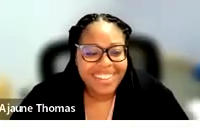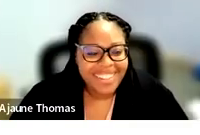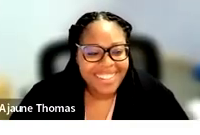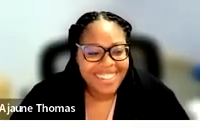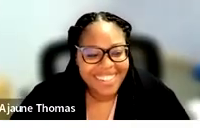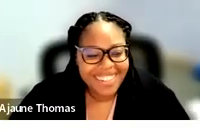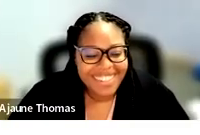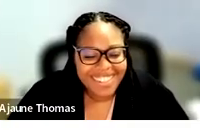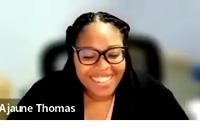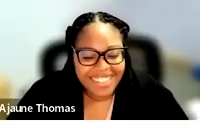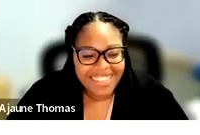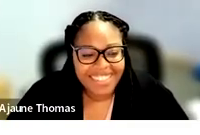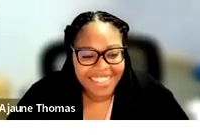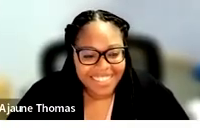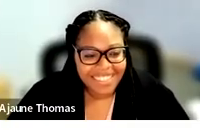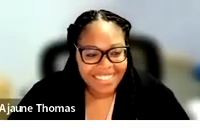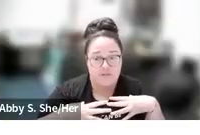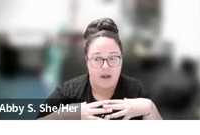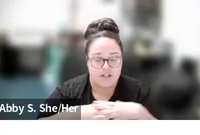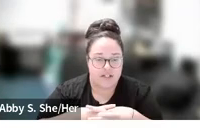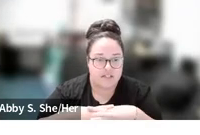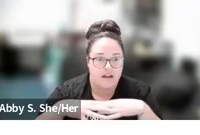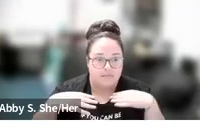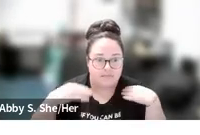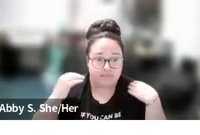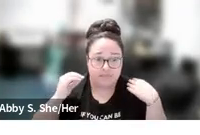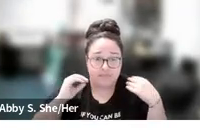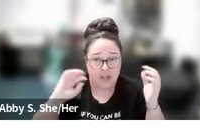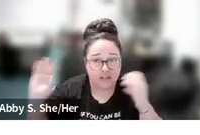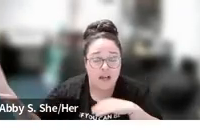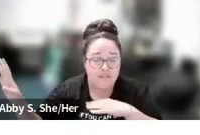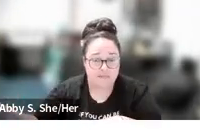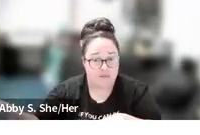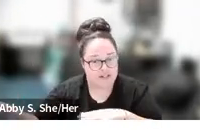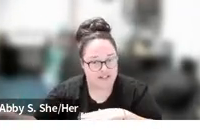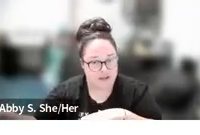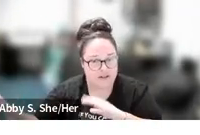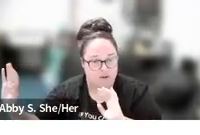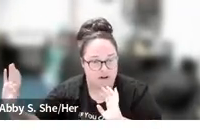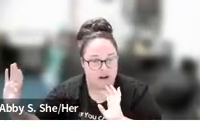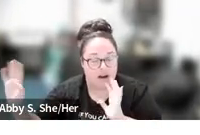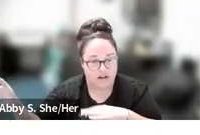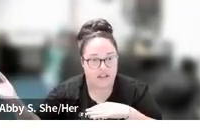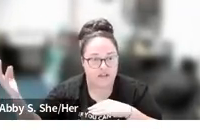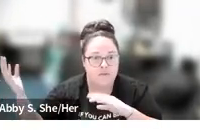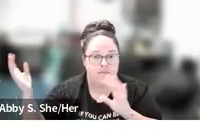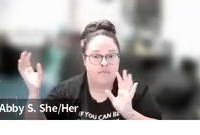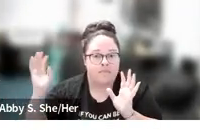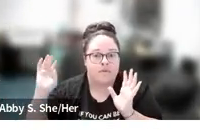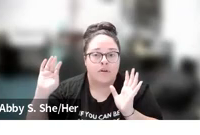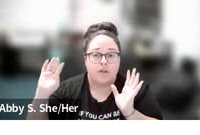So with Android watches, a lot of the smartwatches out there are